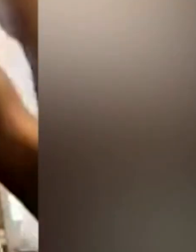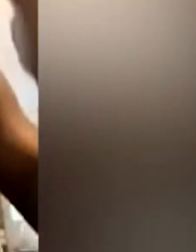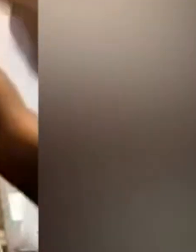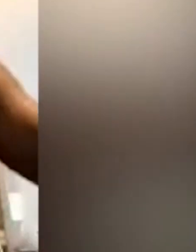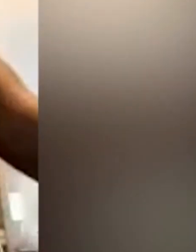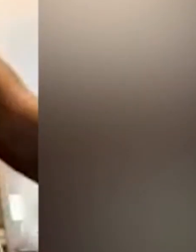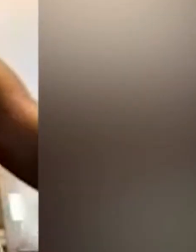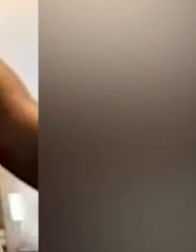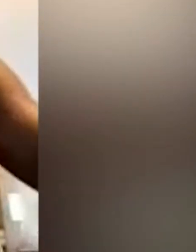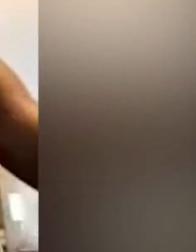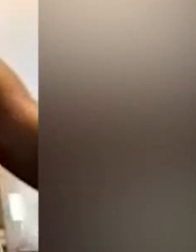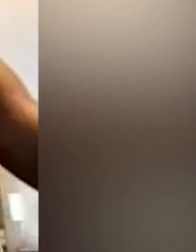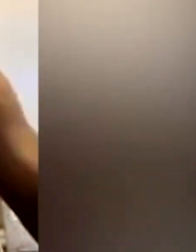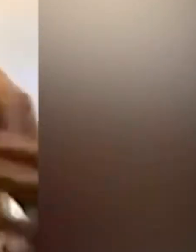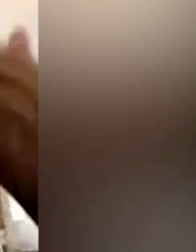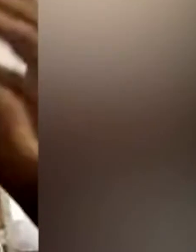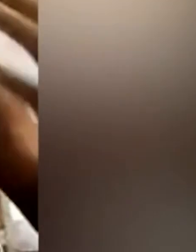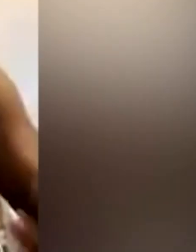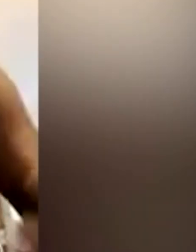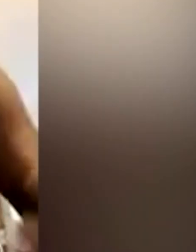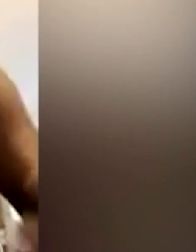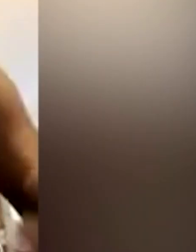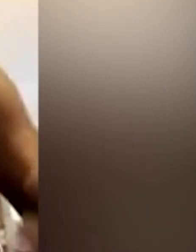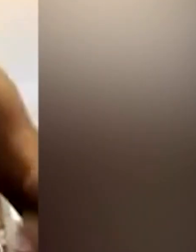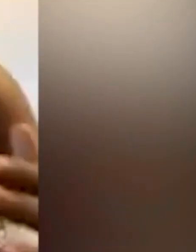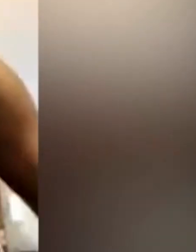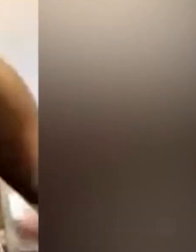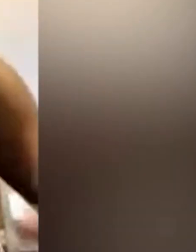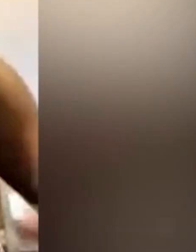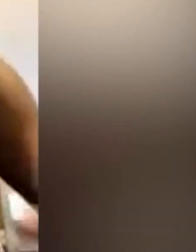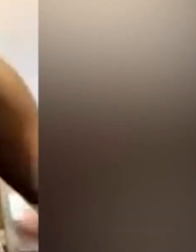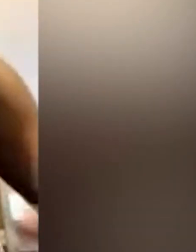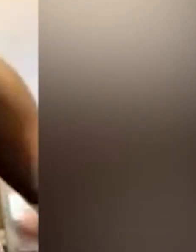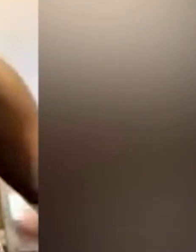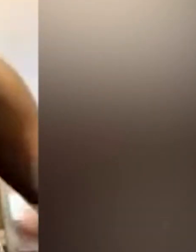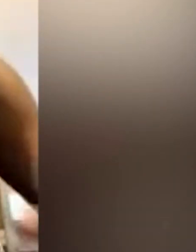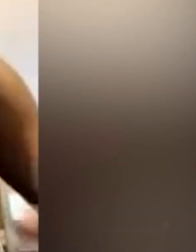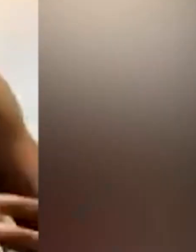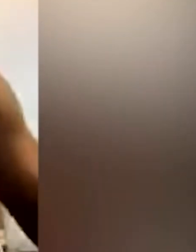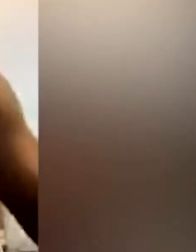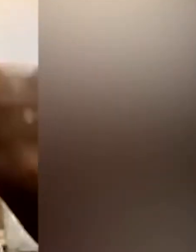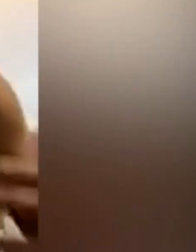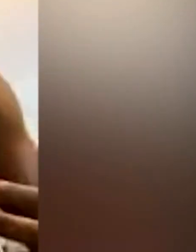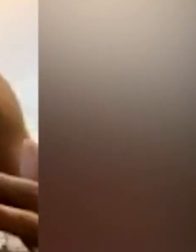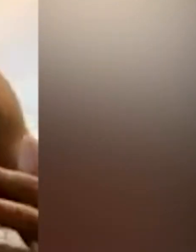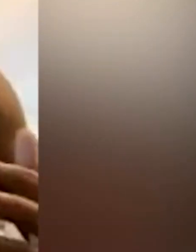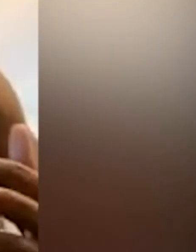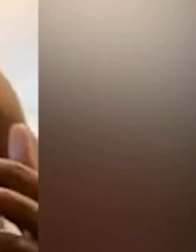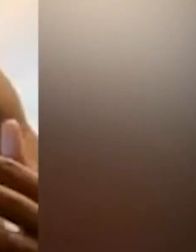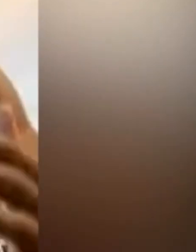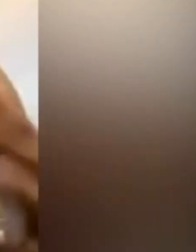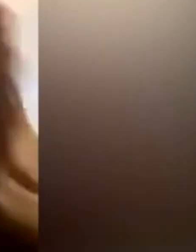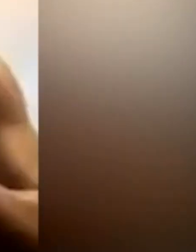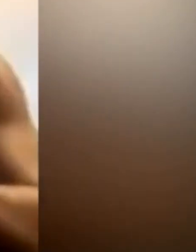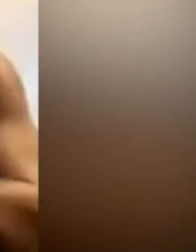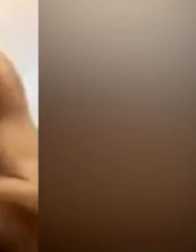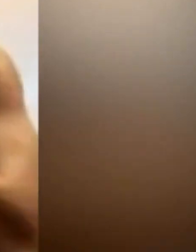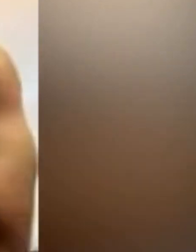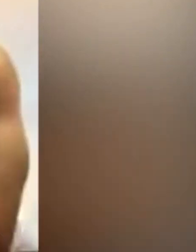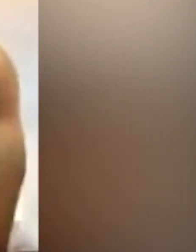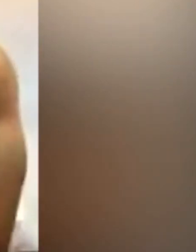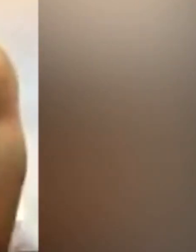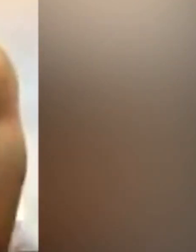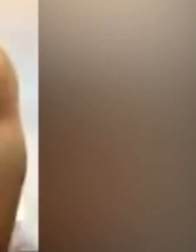say, listen, Chris, we saw what he said, but, you know, we know we are here with you. You know, still getting the support from my team. Right. But